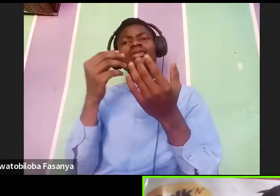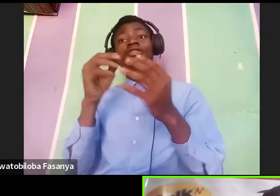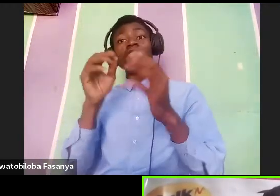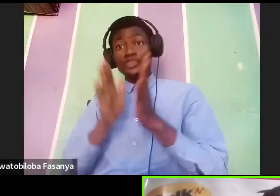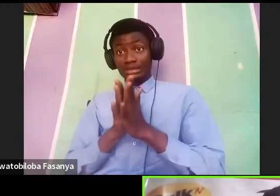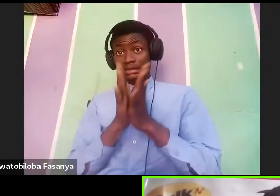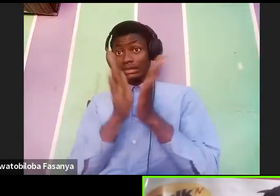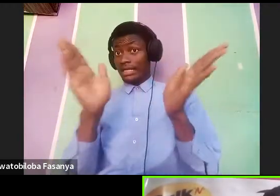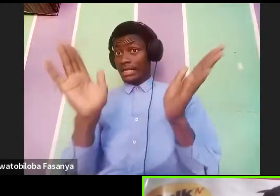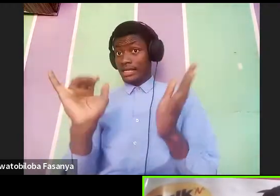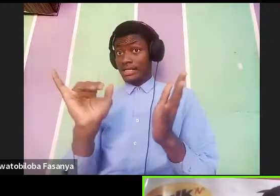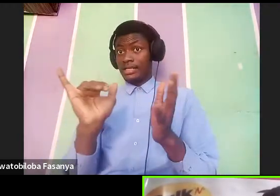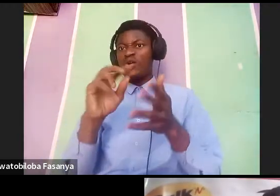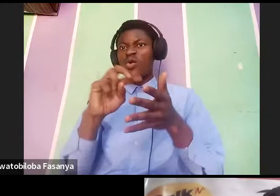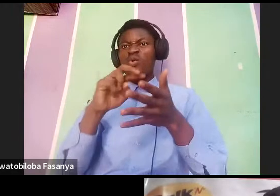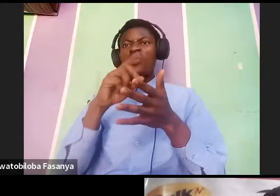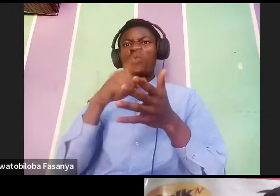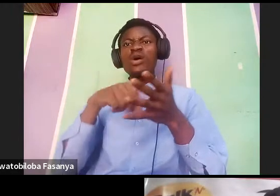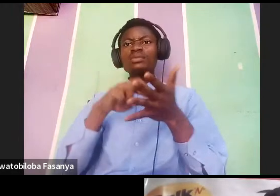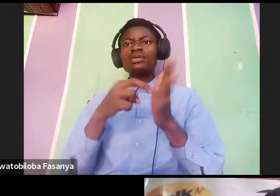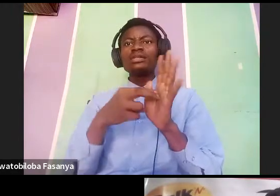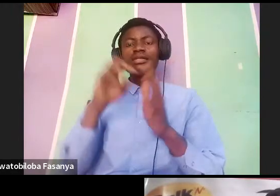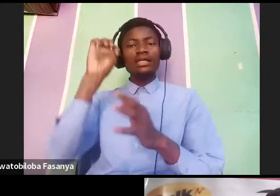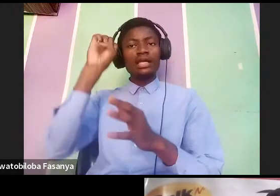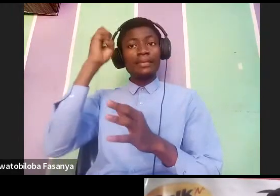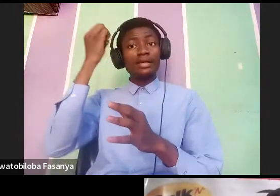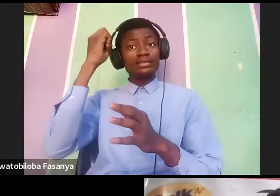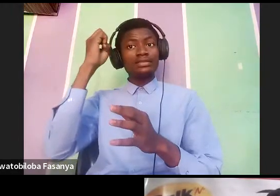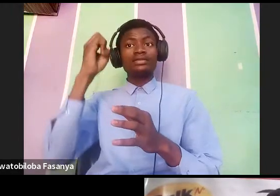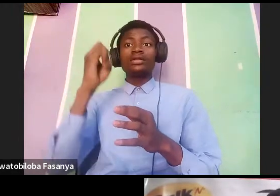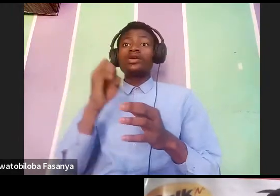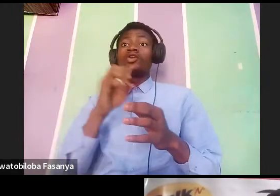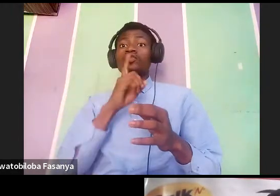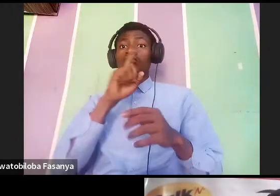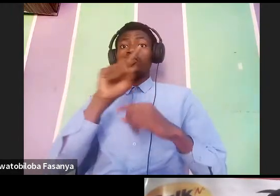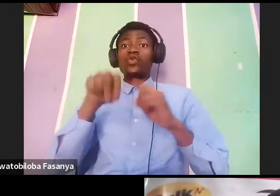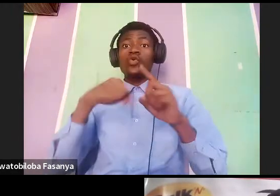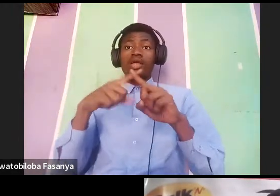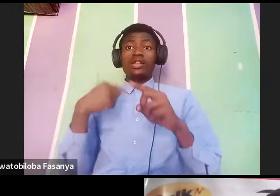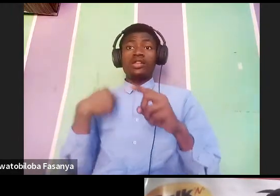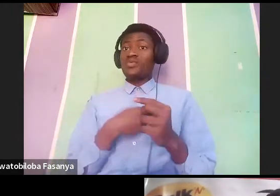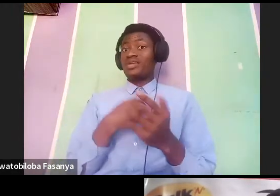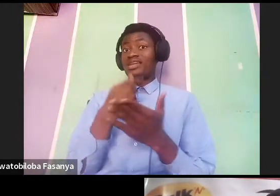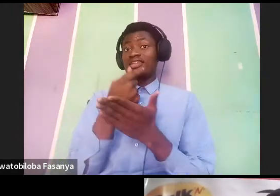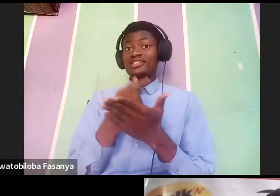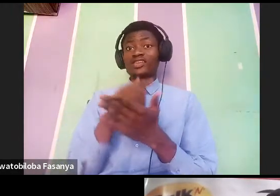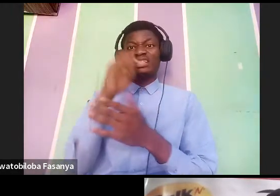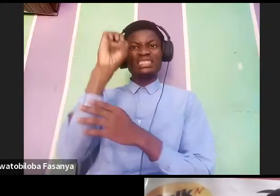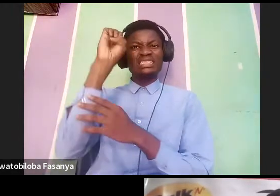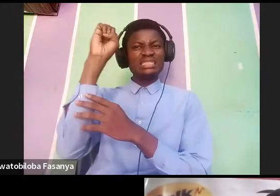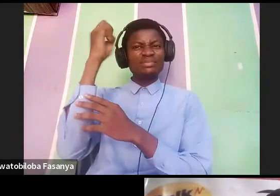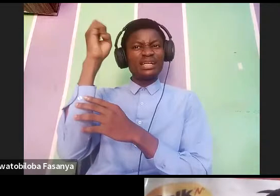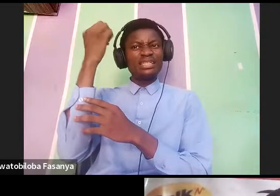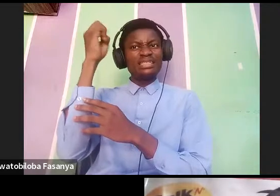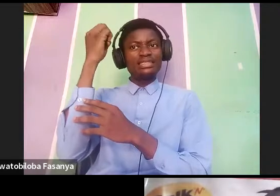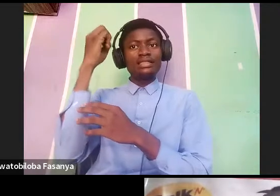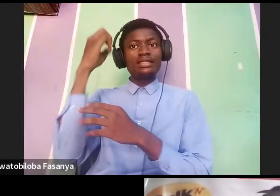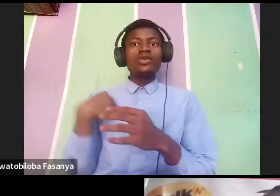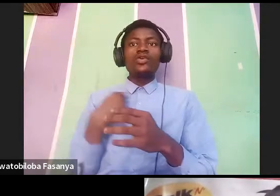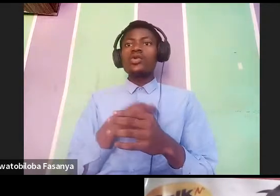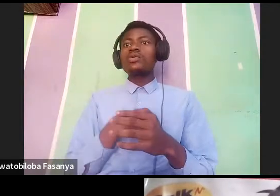generally? Basically, when we talk about emergency, we're definitely talking about something that is actually